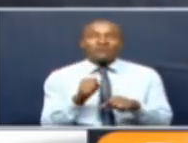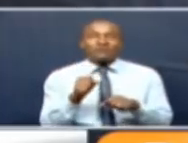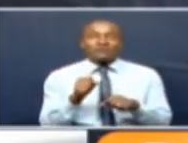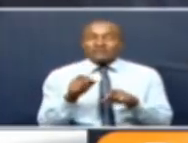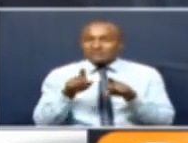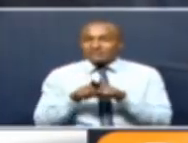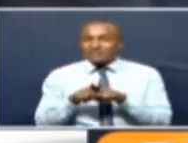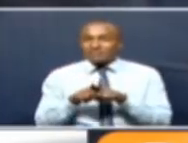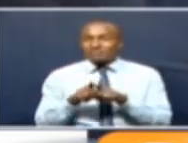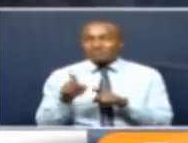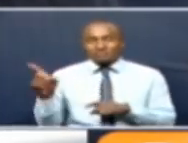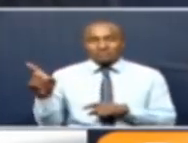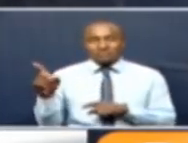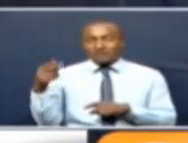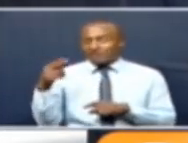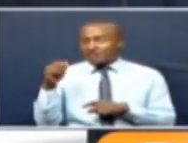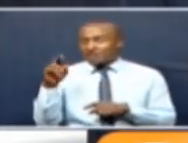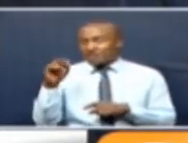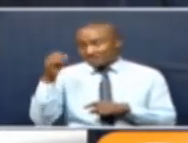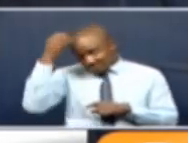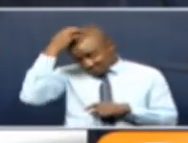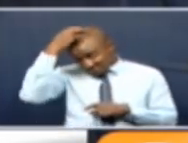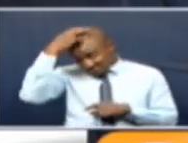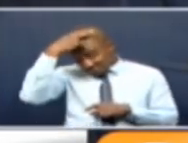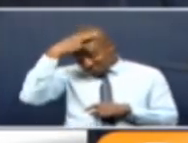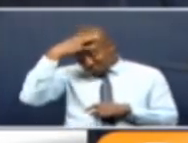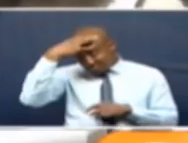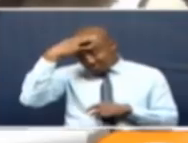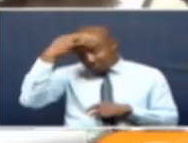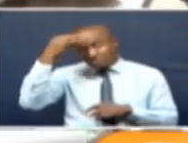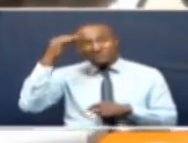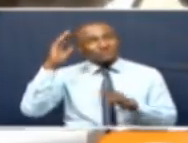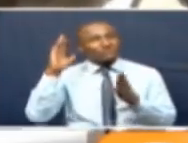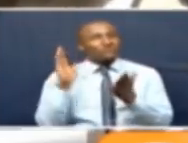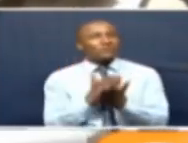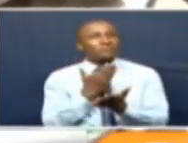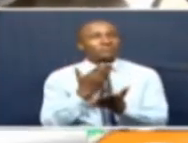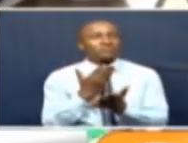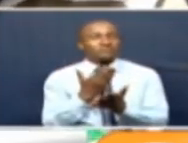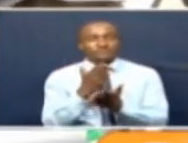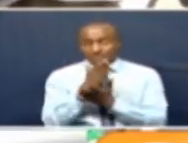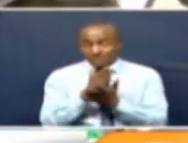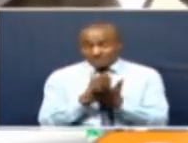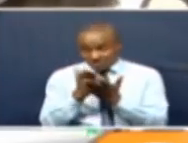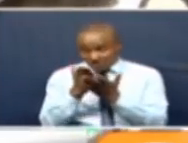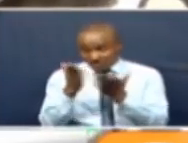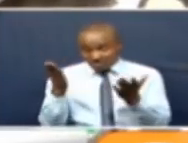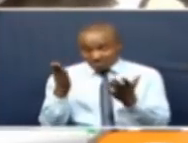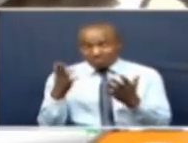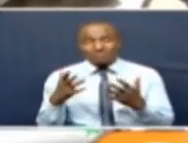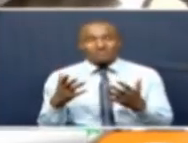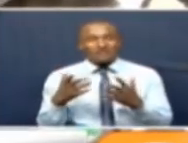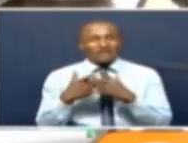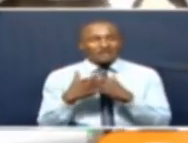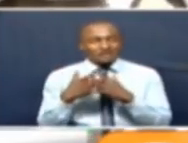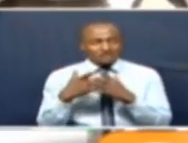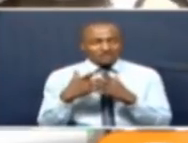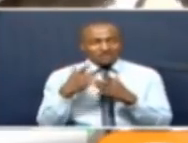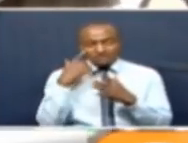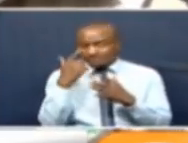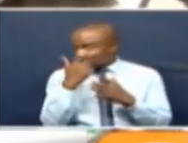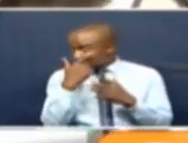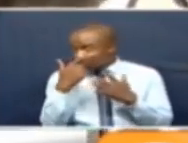28-year-old Huruhara, whose hairline is receding by the day. Some of them, they may start losing their